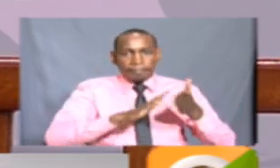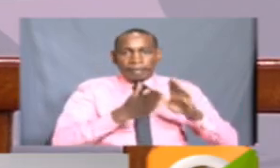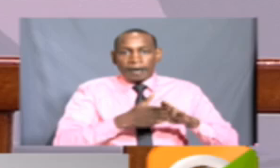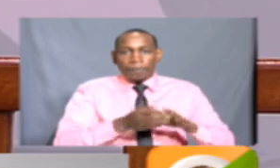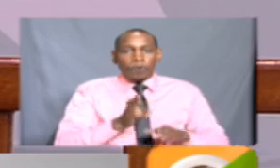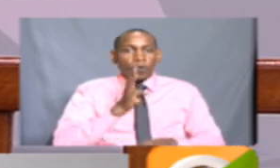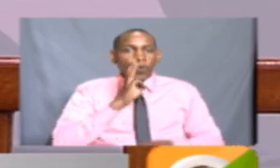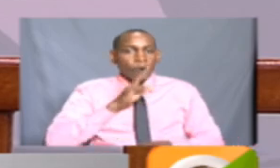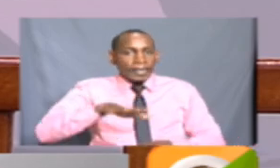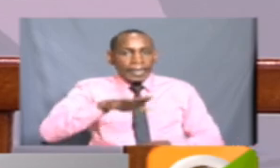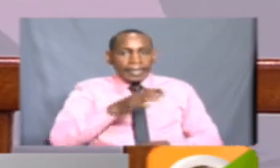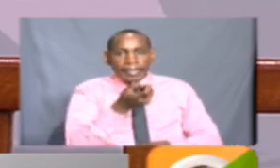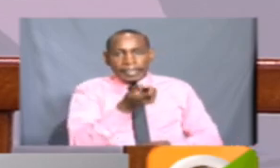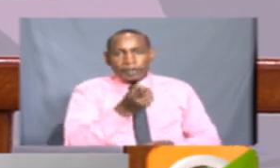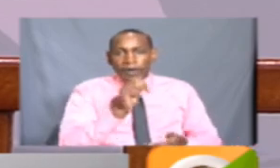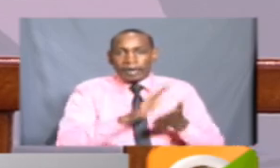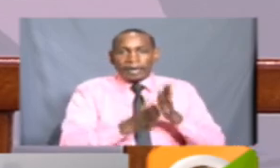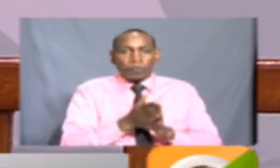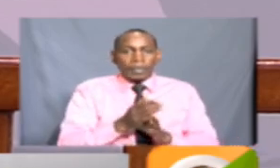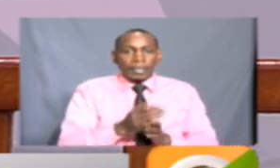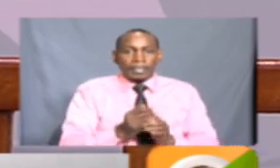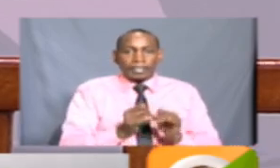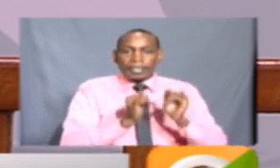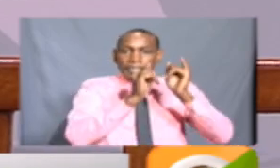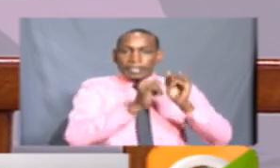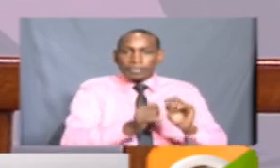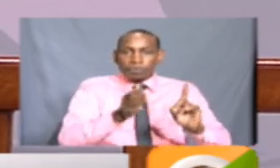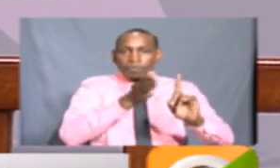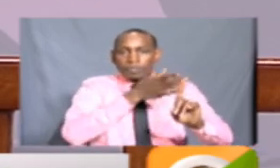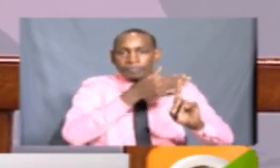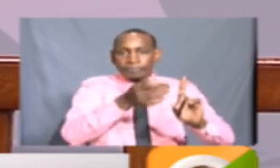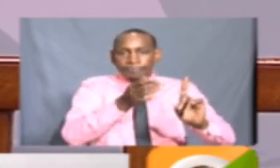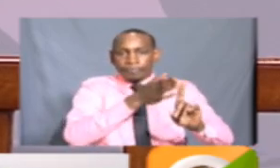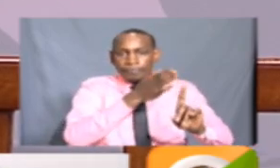pond because there is no new inflows.